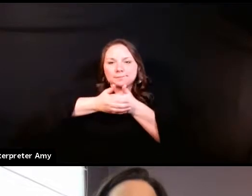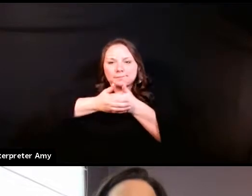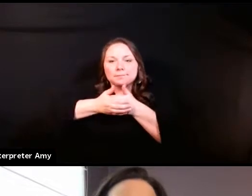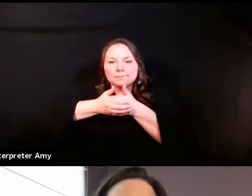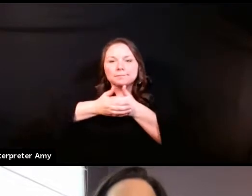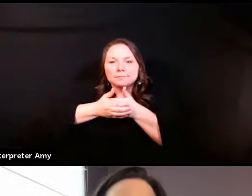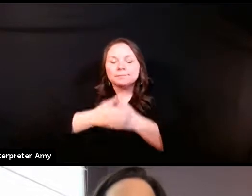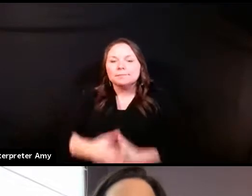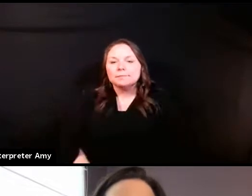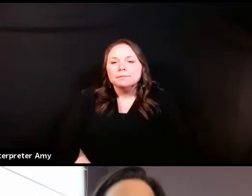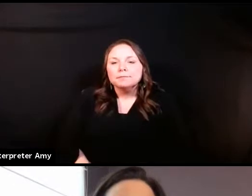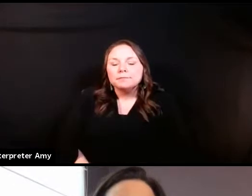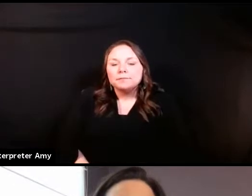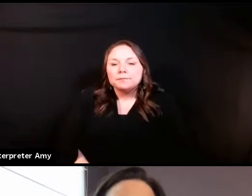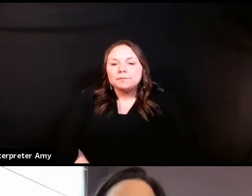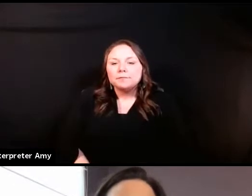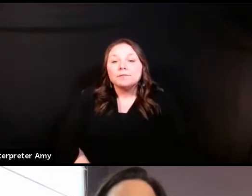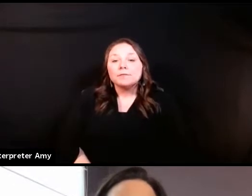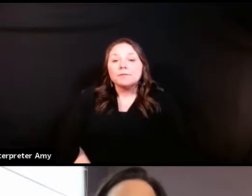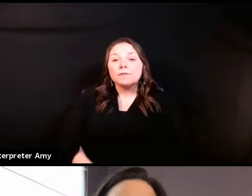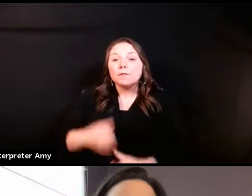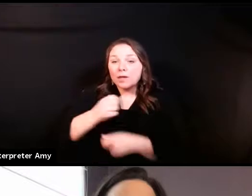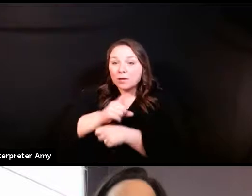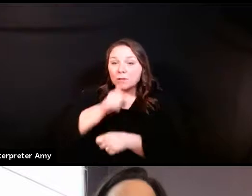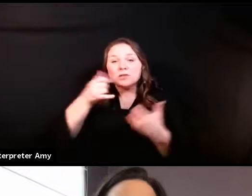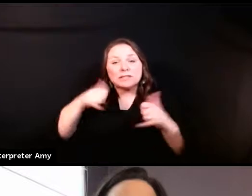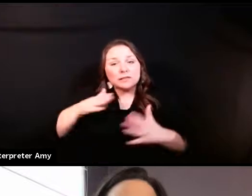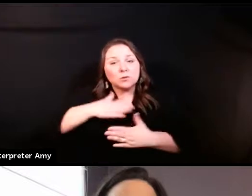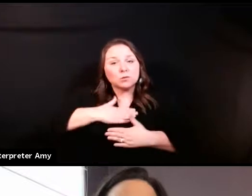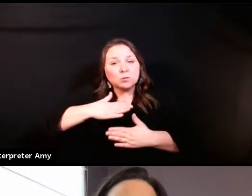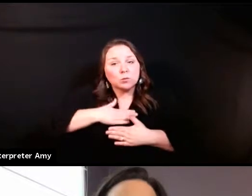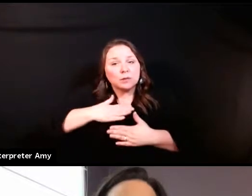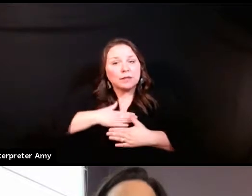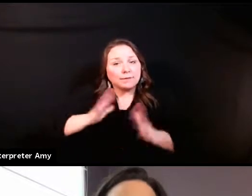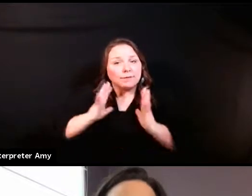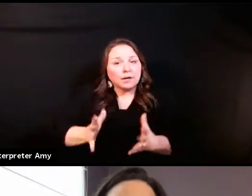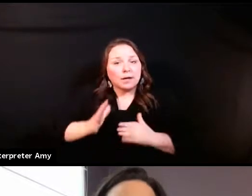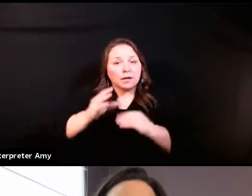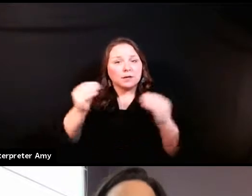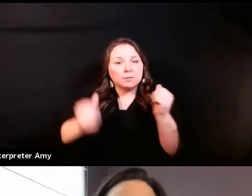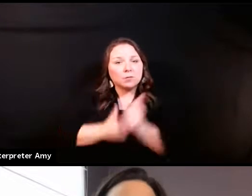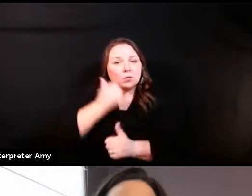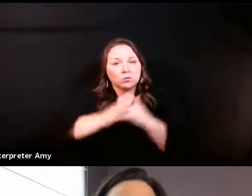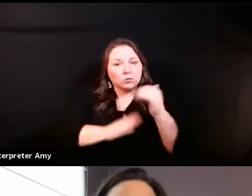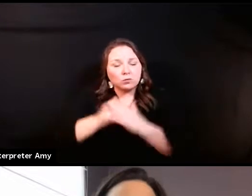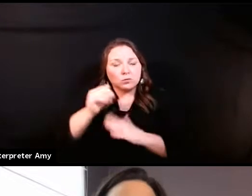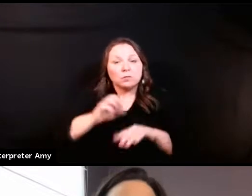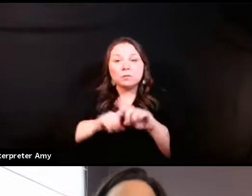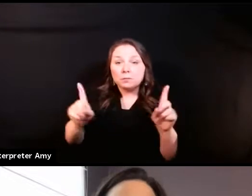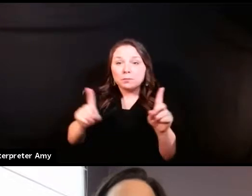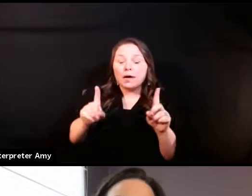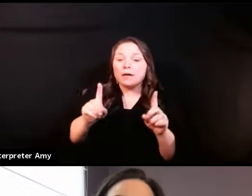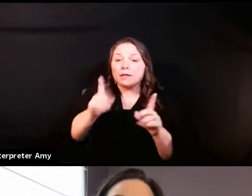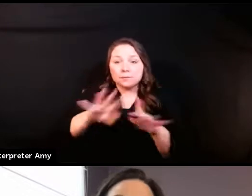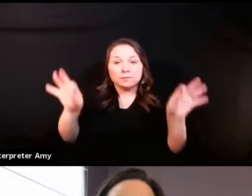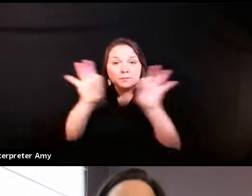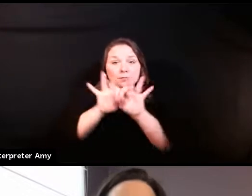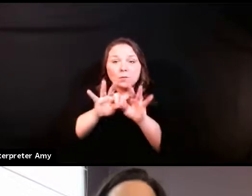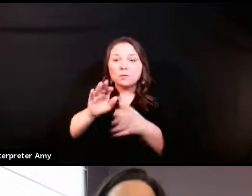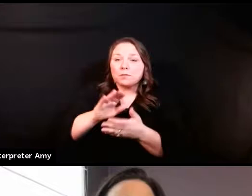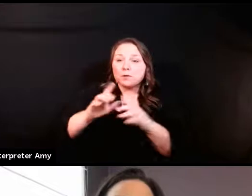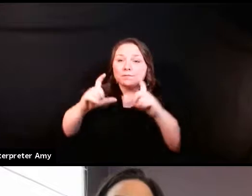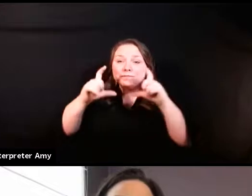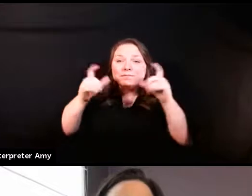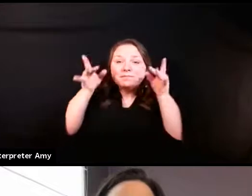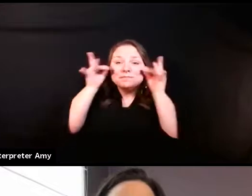top. You need to make sure that you can still breathe comfortably, but the key is nice, snug, tight fit